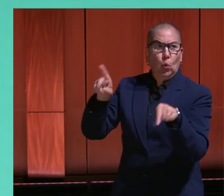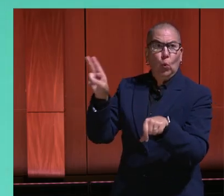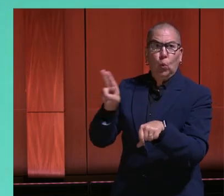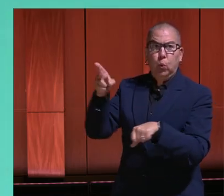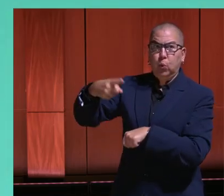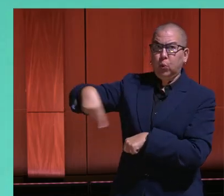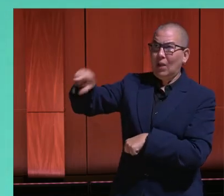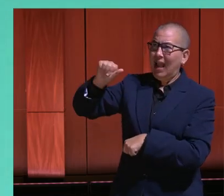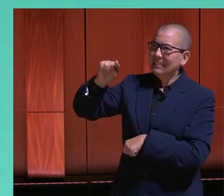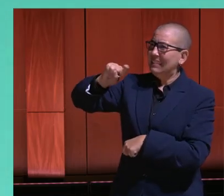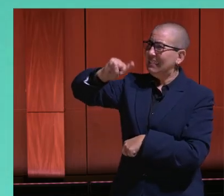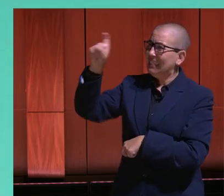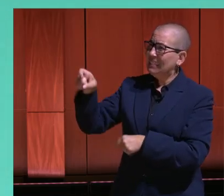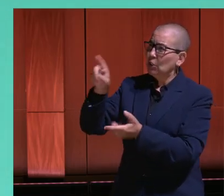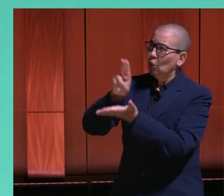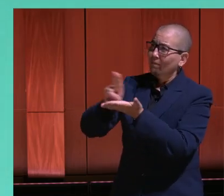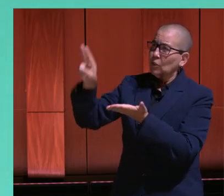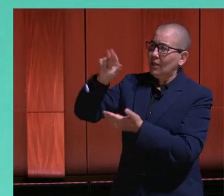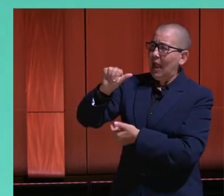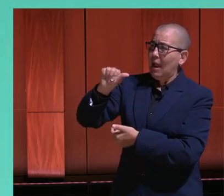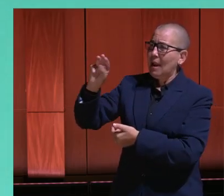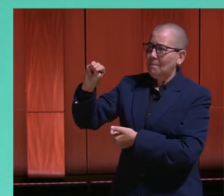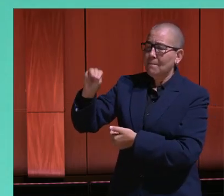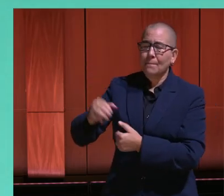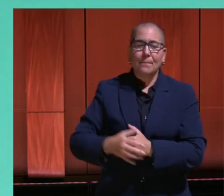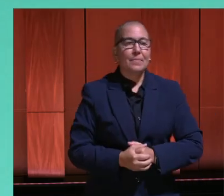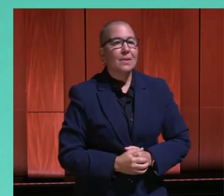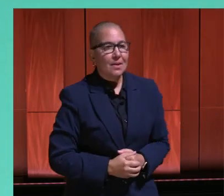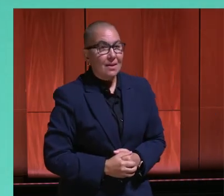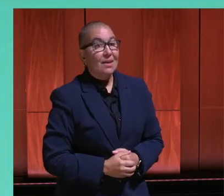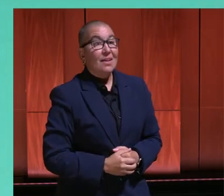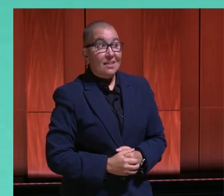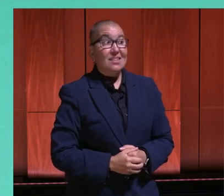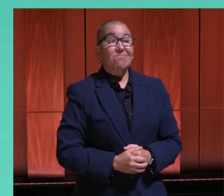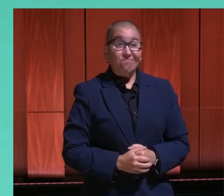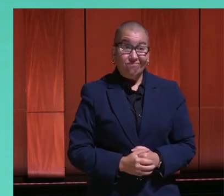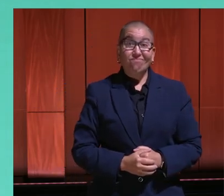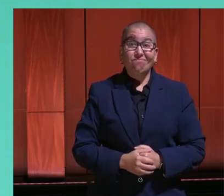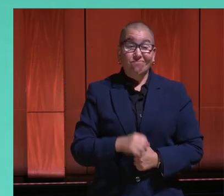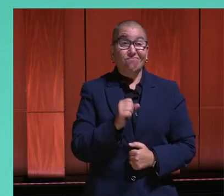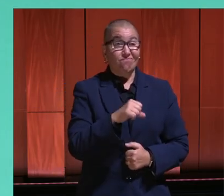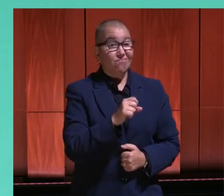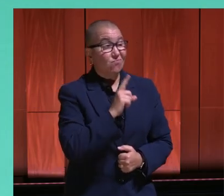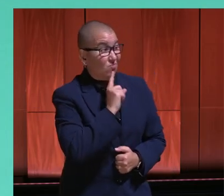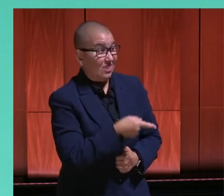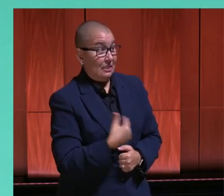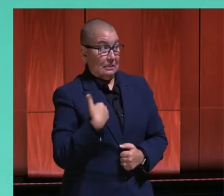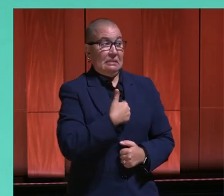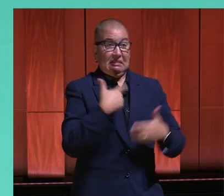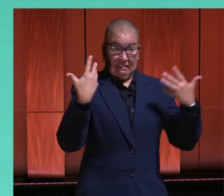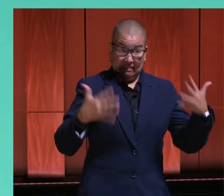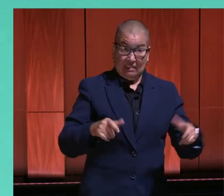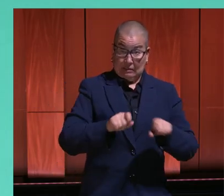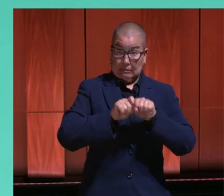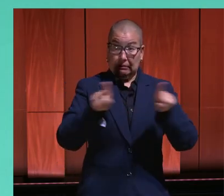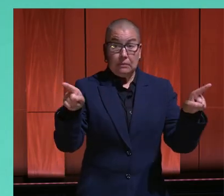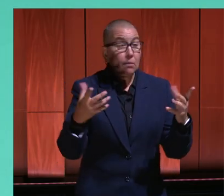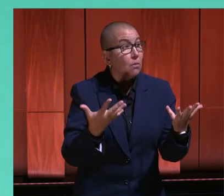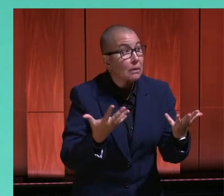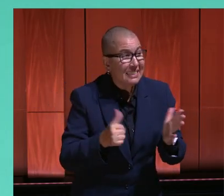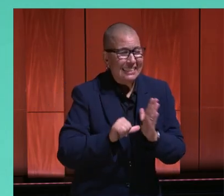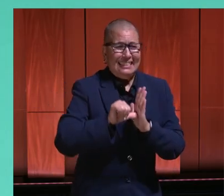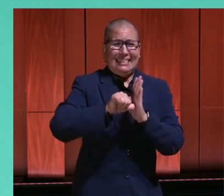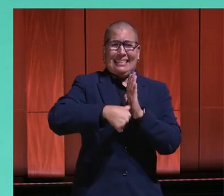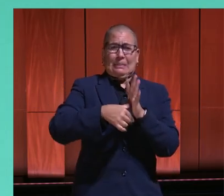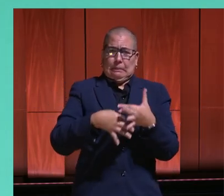Yeah, I think the most important piece of our deployment of infrastructure is to provide